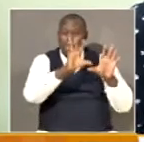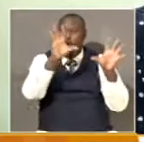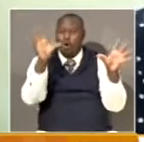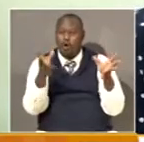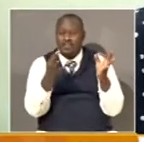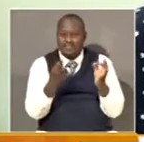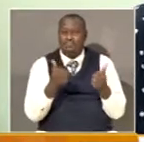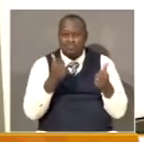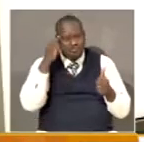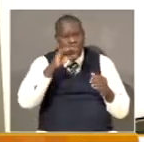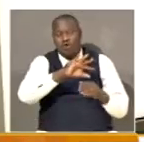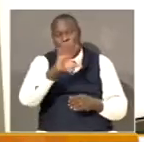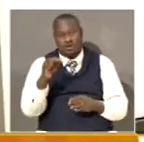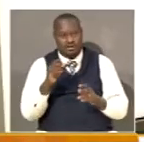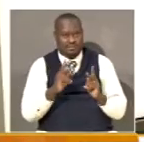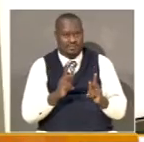good for everybody.